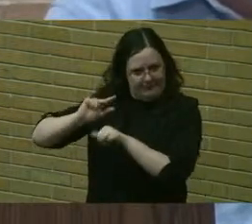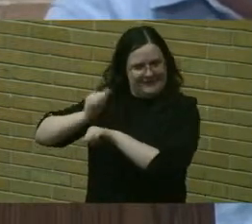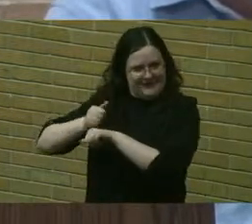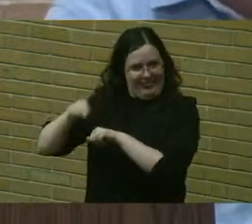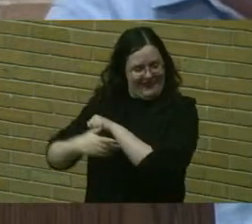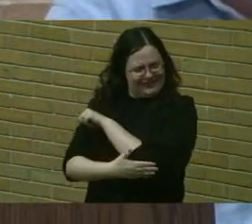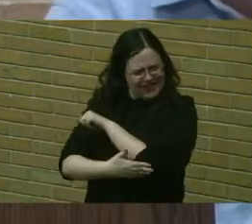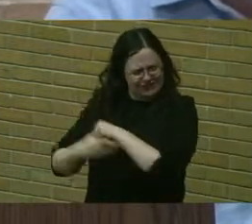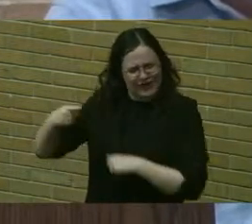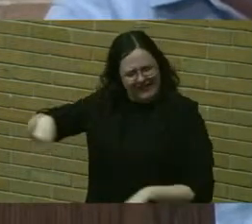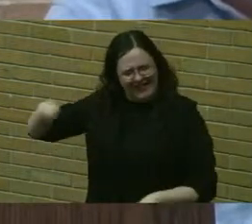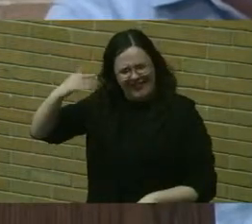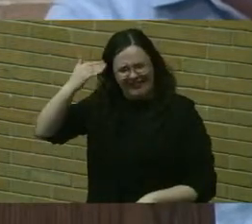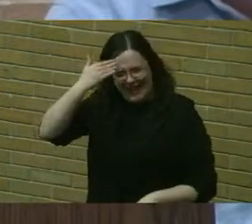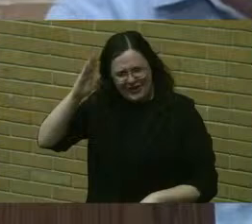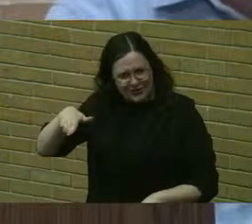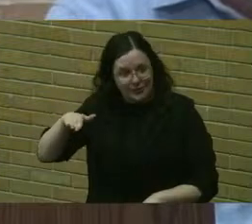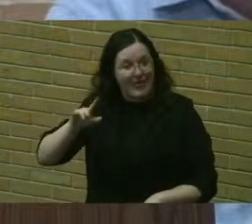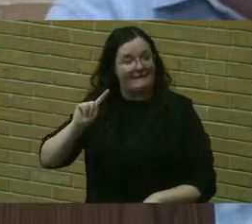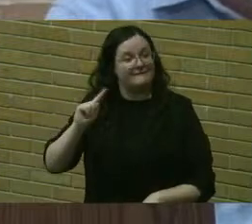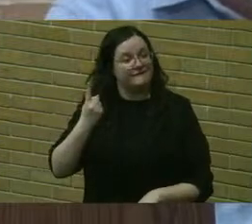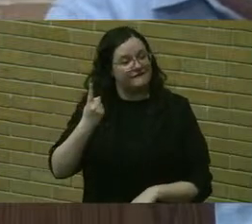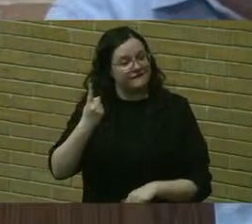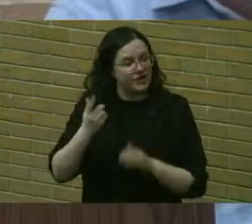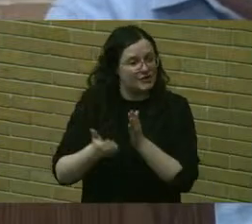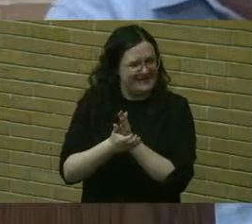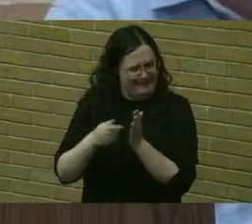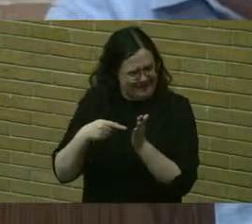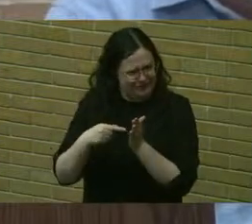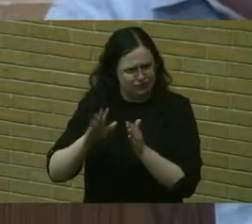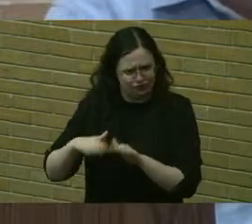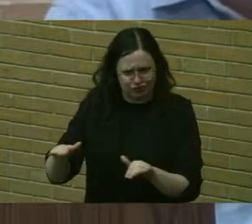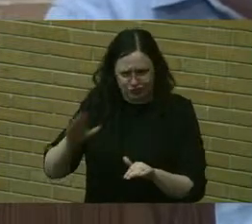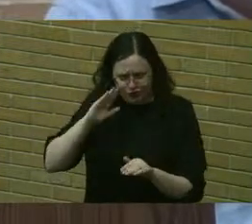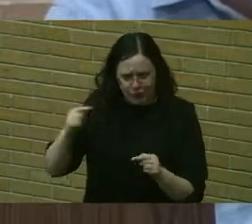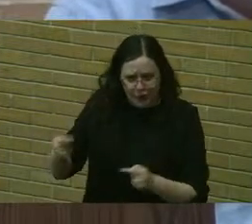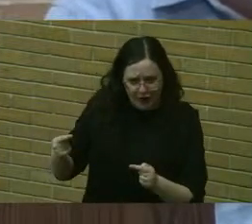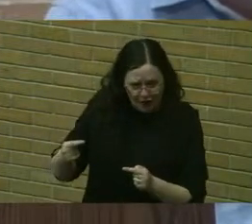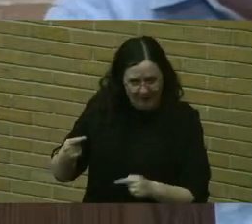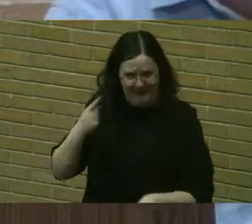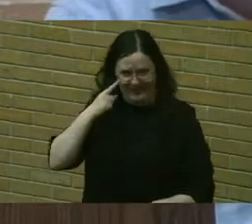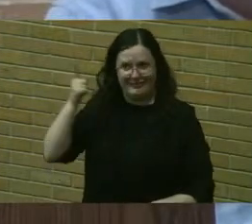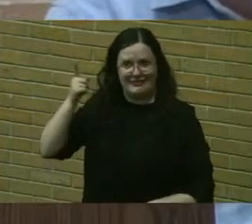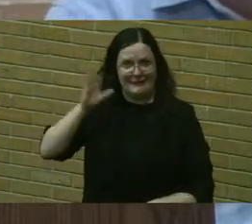children would be harmed by the First Amendment, you think they would